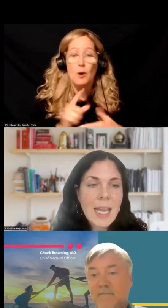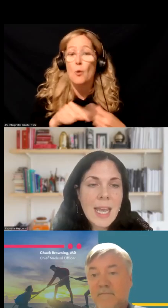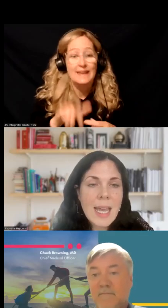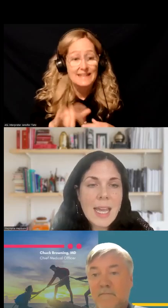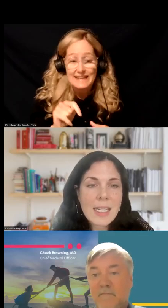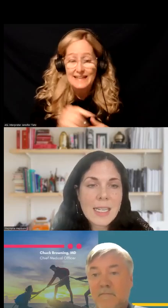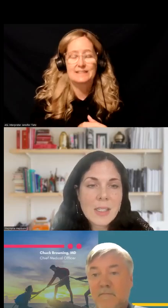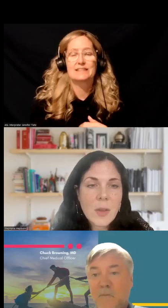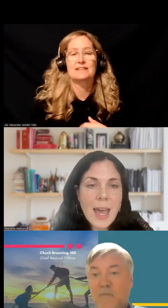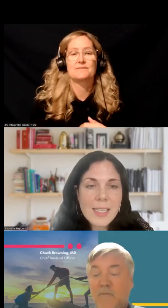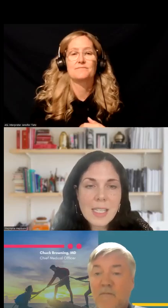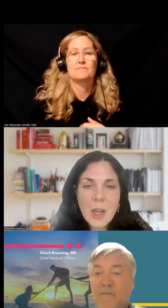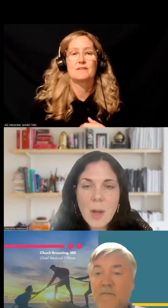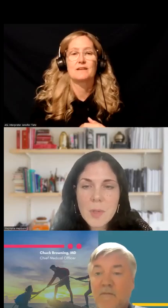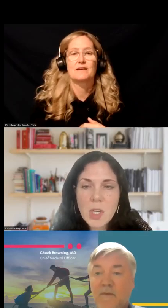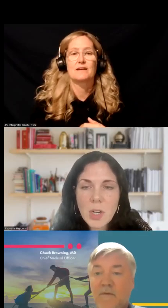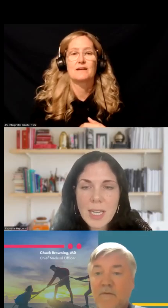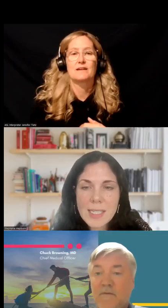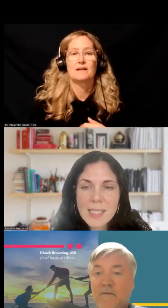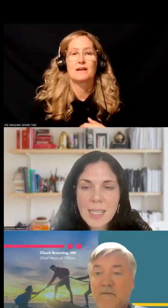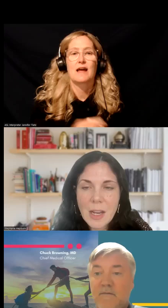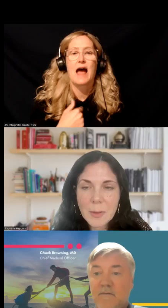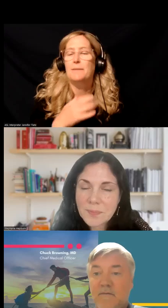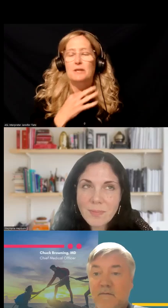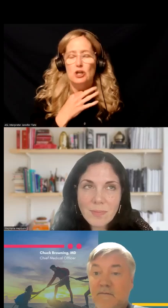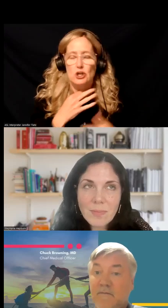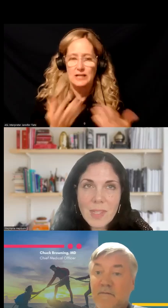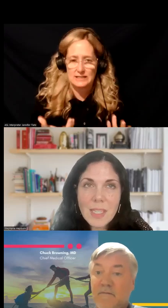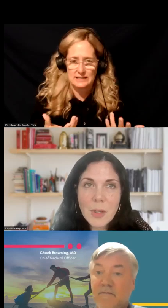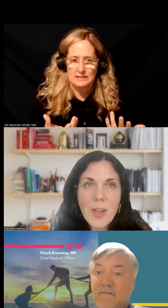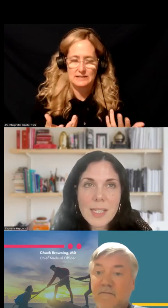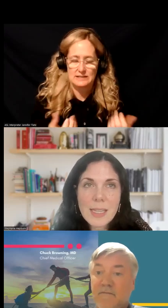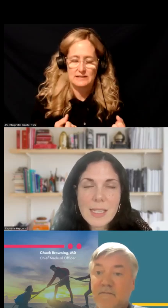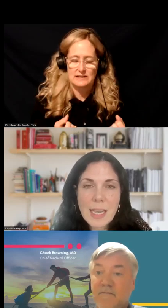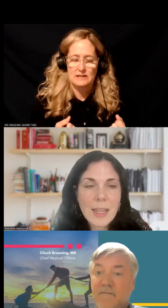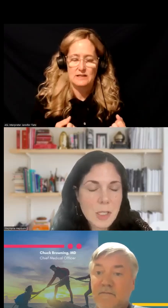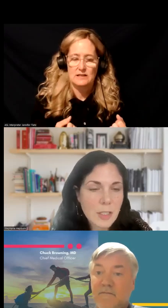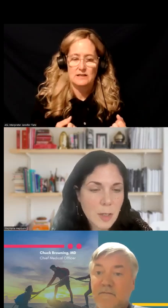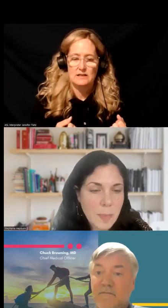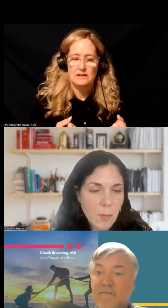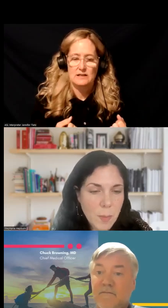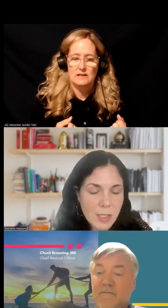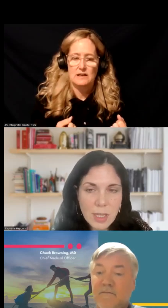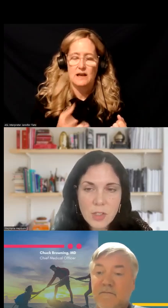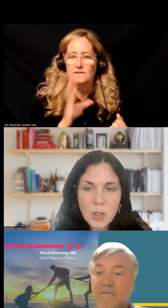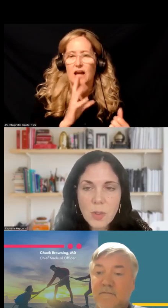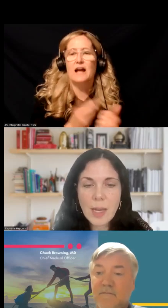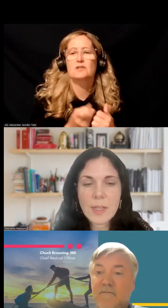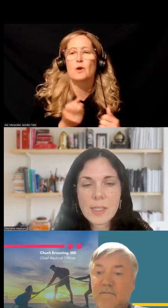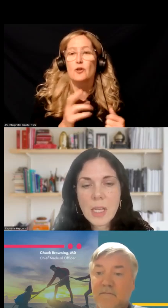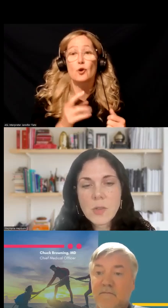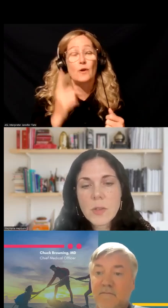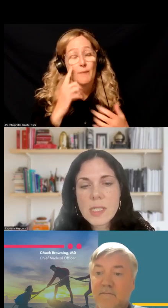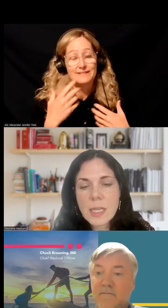it. And so that's, I'm curious, you've got Dr. Balfour mentioned this too,